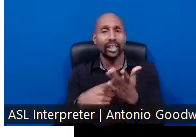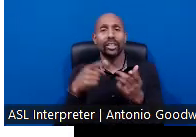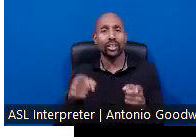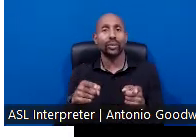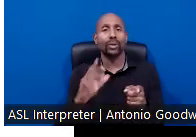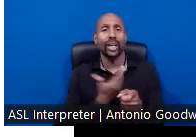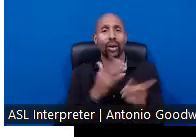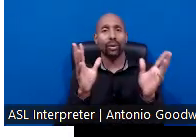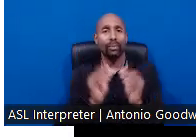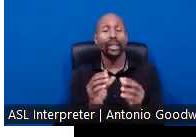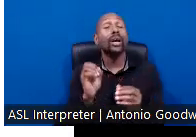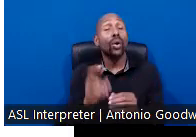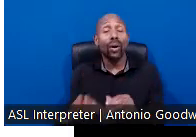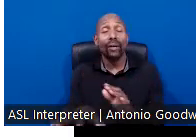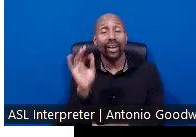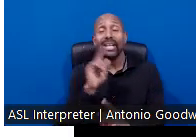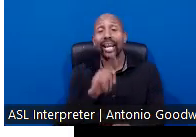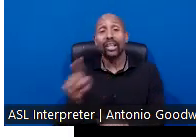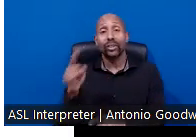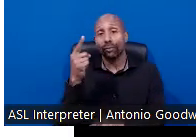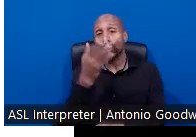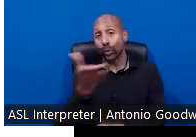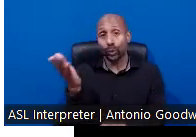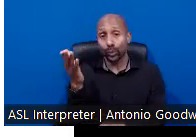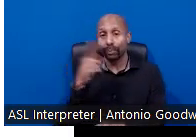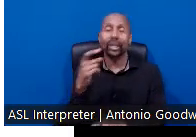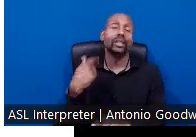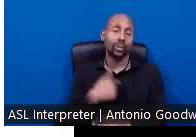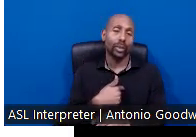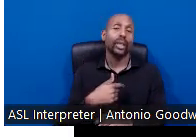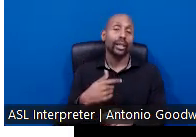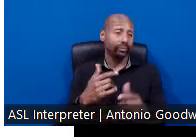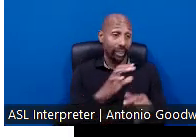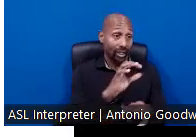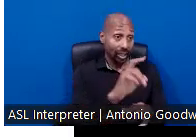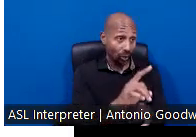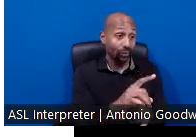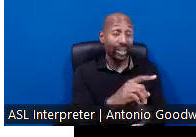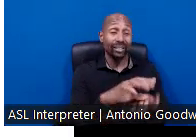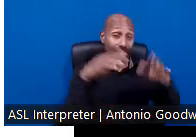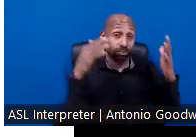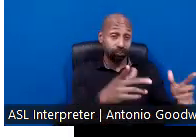as well. Again, as we start making this pivot here to talk about the social determinants of health.